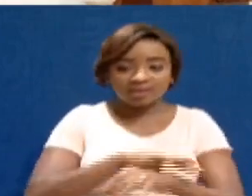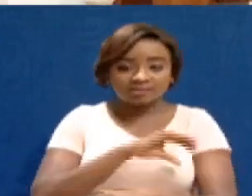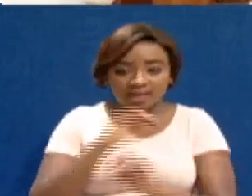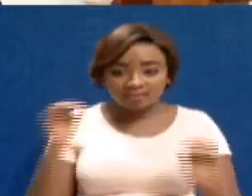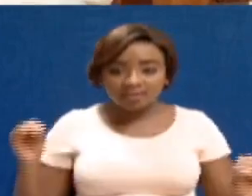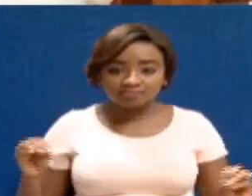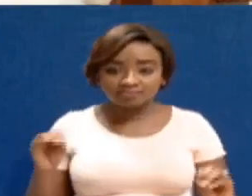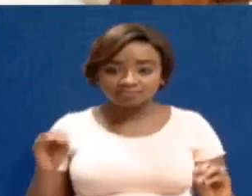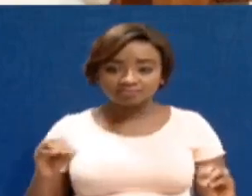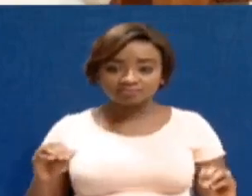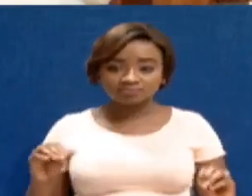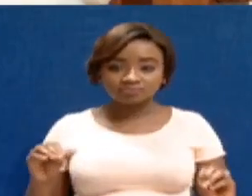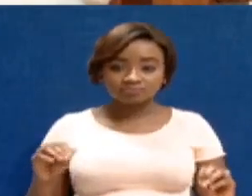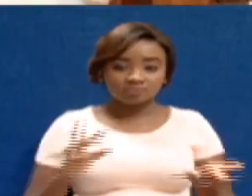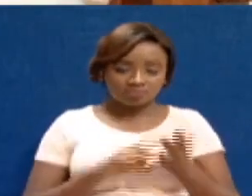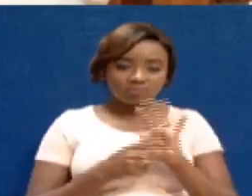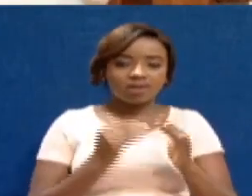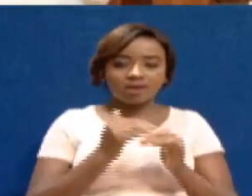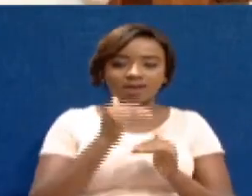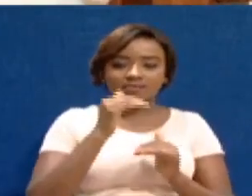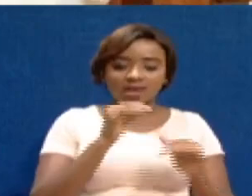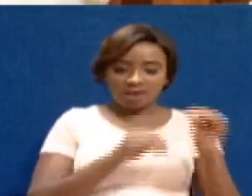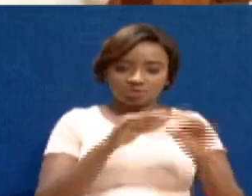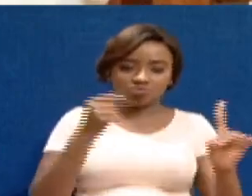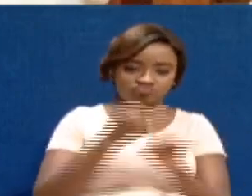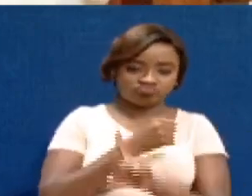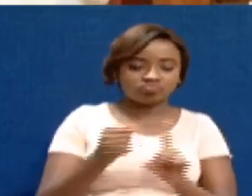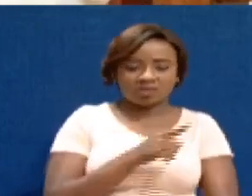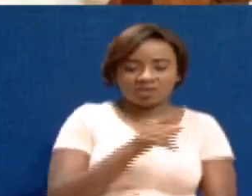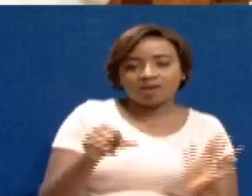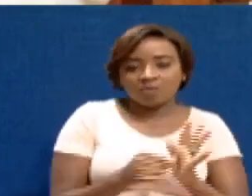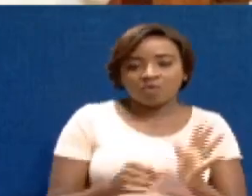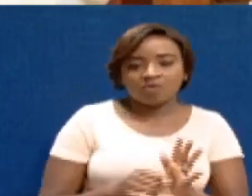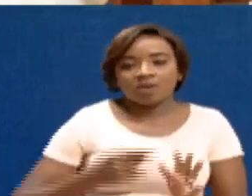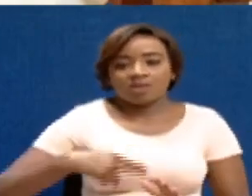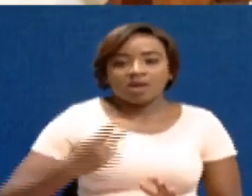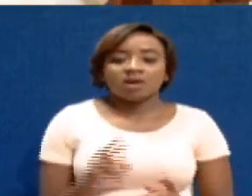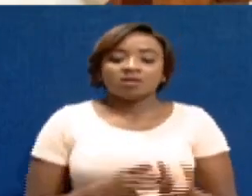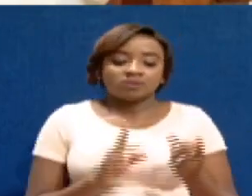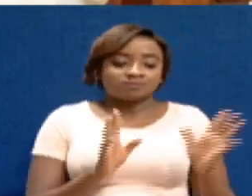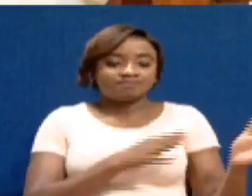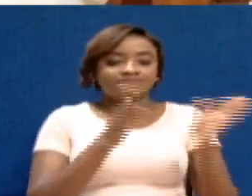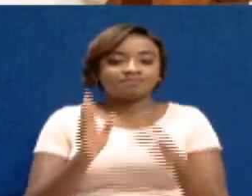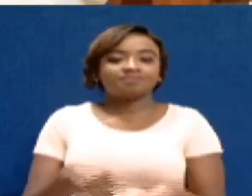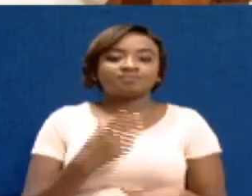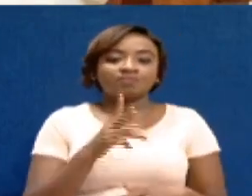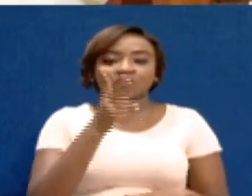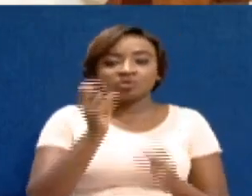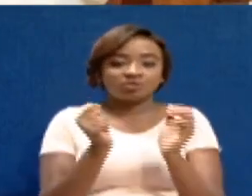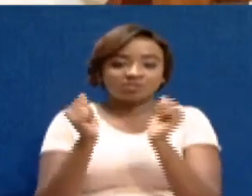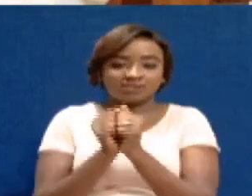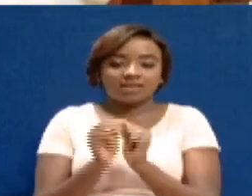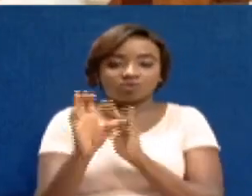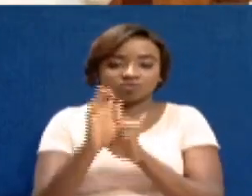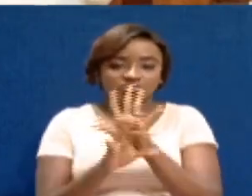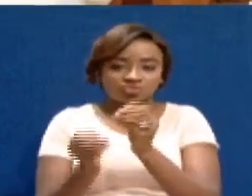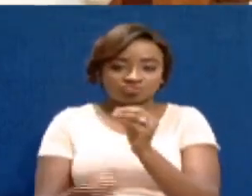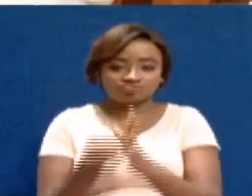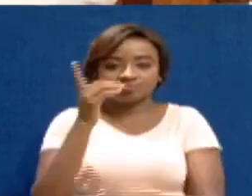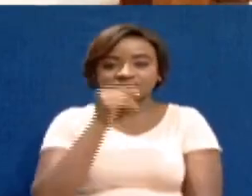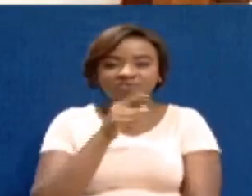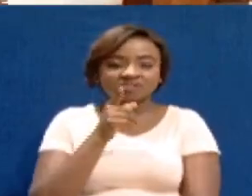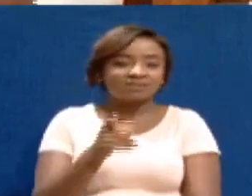true. First of all, these are political leaders. They represent millions of voters. The President Uhuru Kenyatta